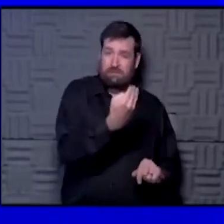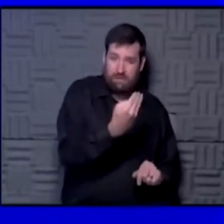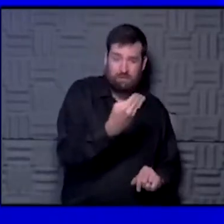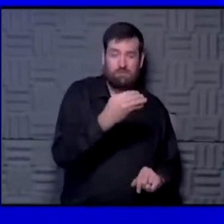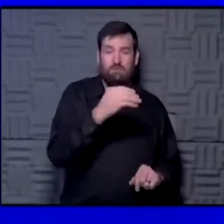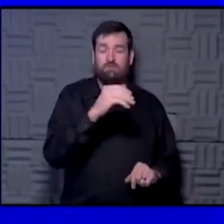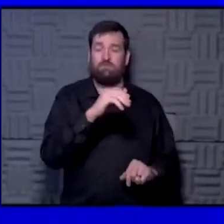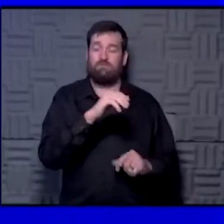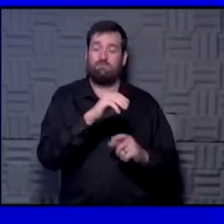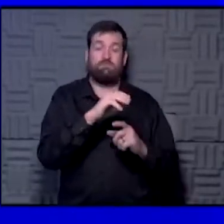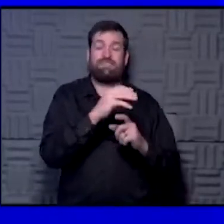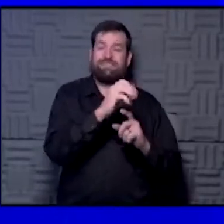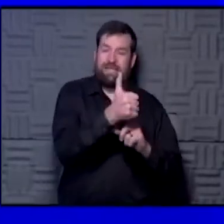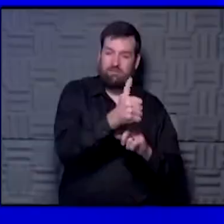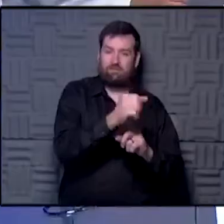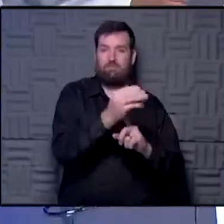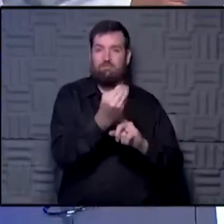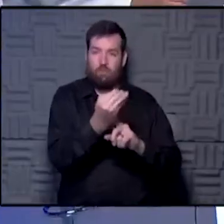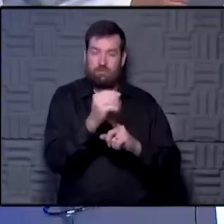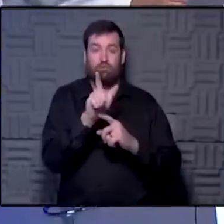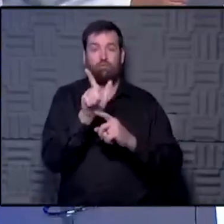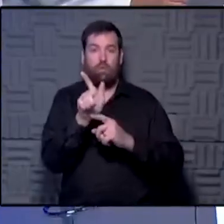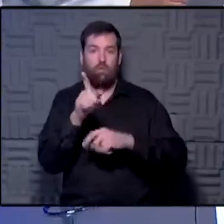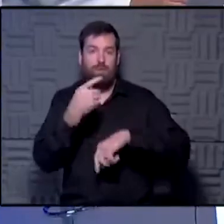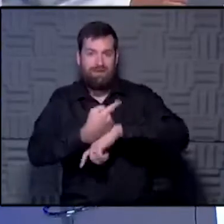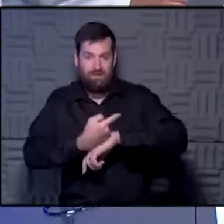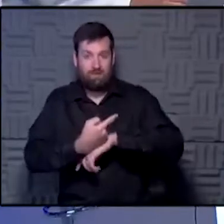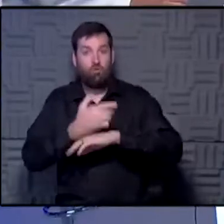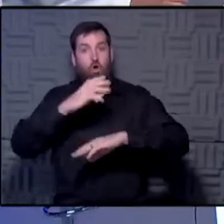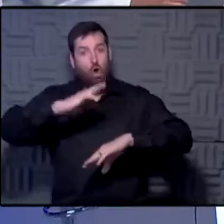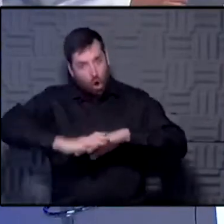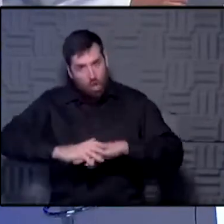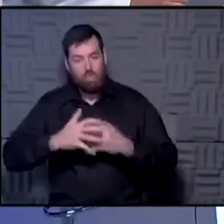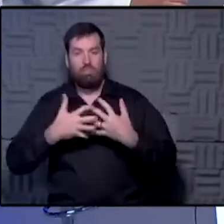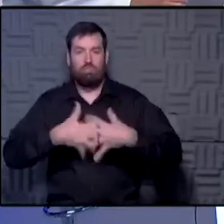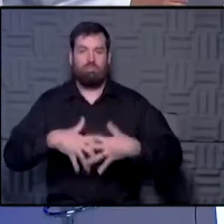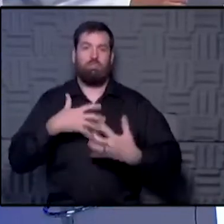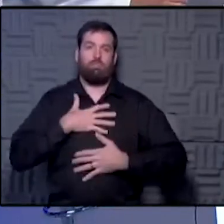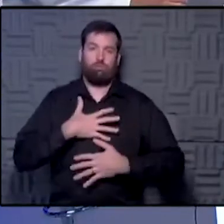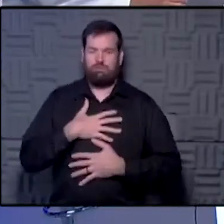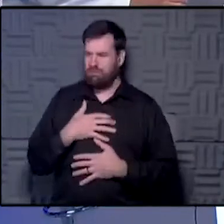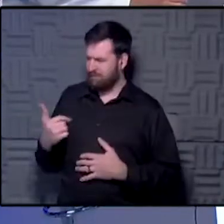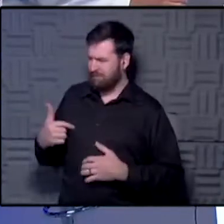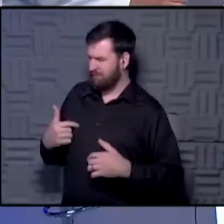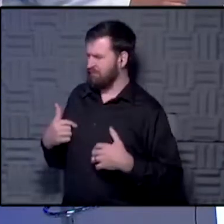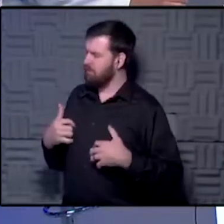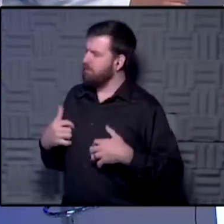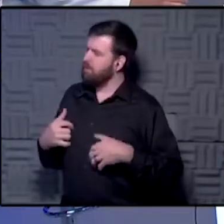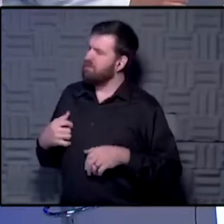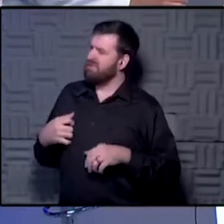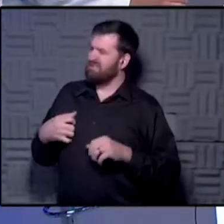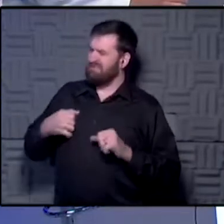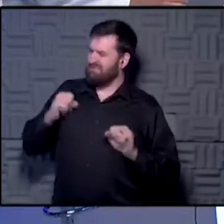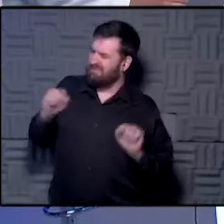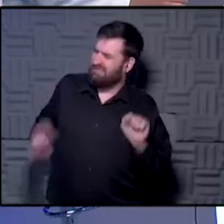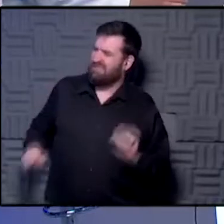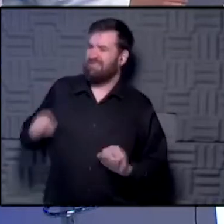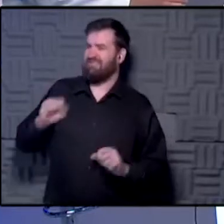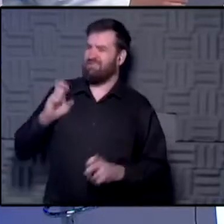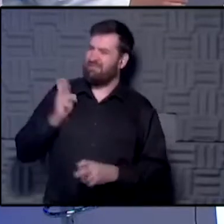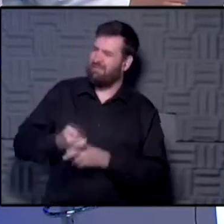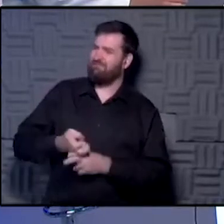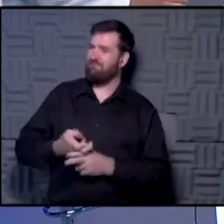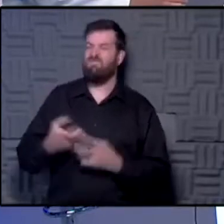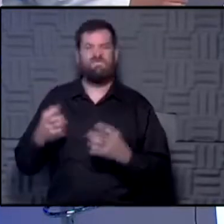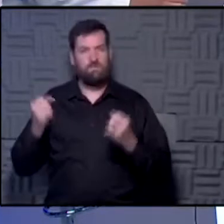days sometimes. So. And what happens to you after you do that? I mean, because I get stiff when I just sleep overnight. Absolutely. It